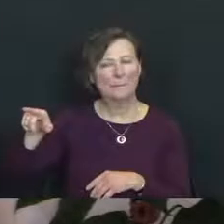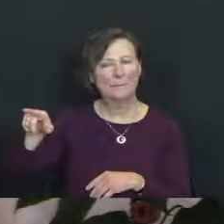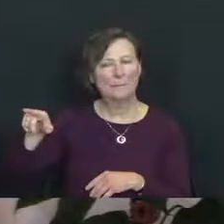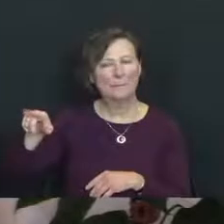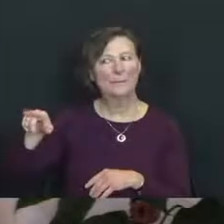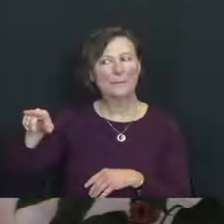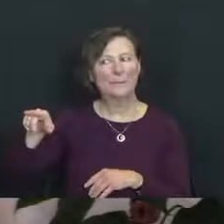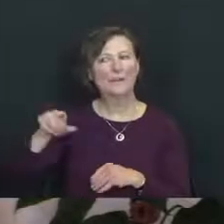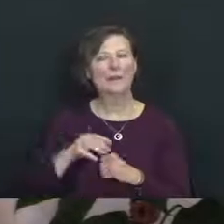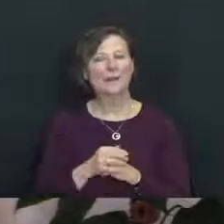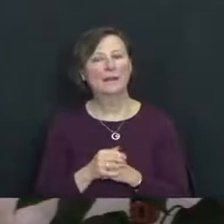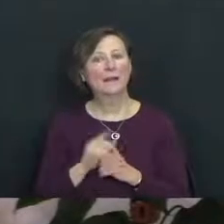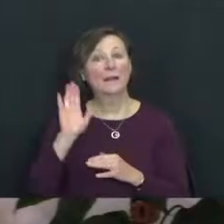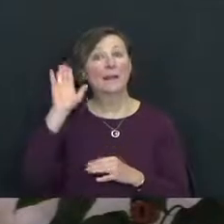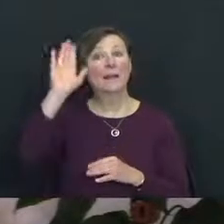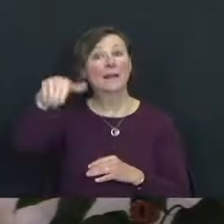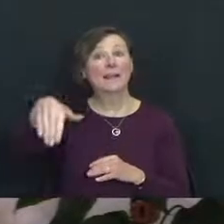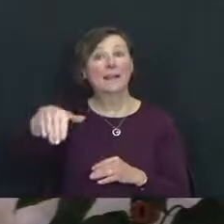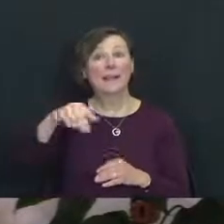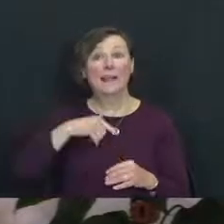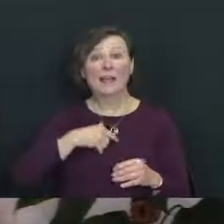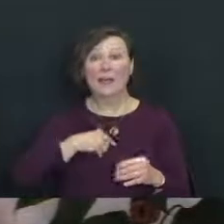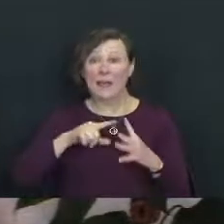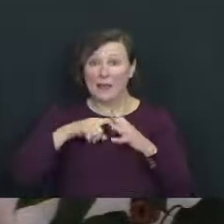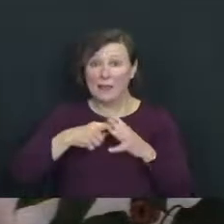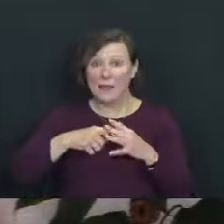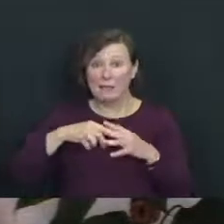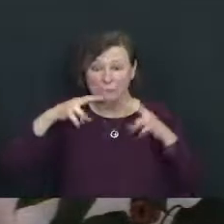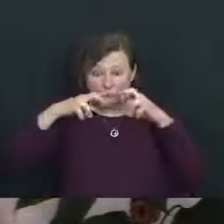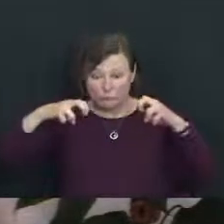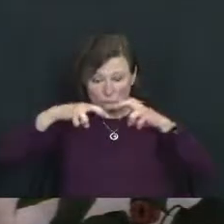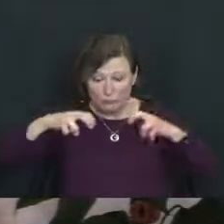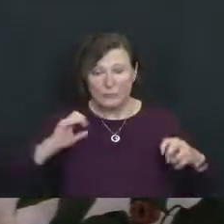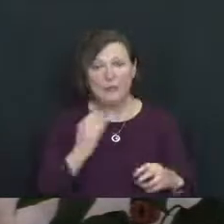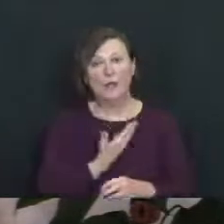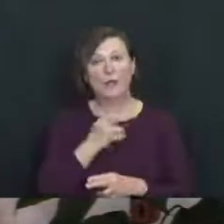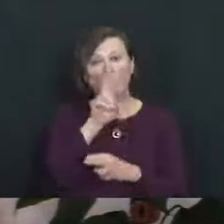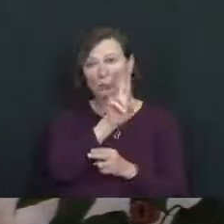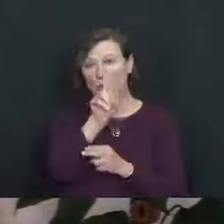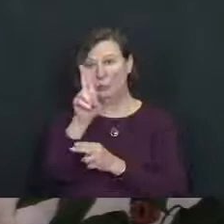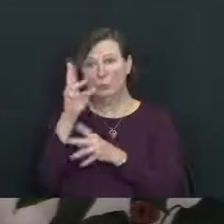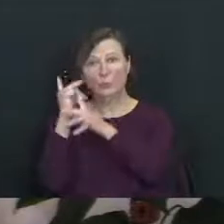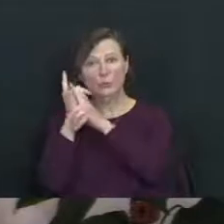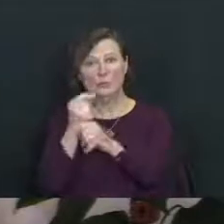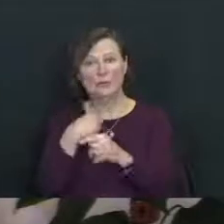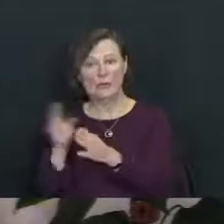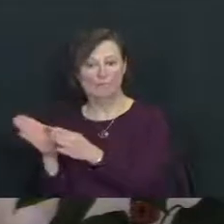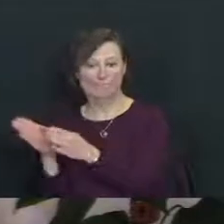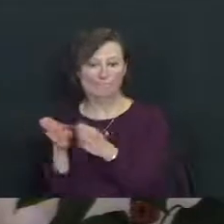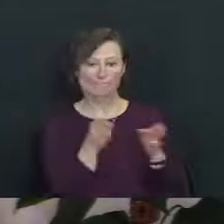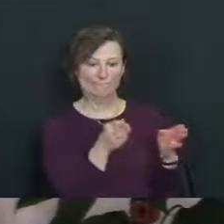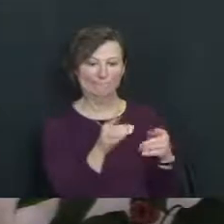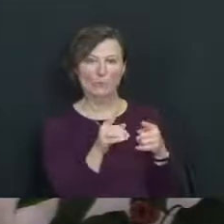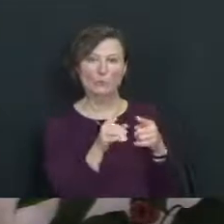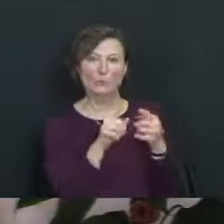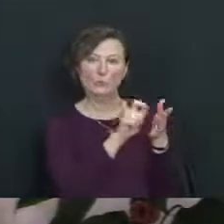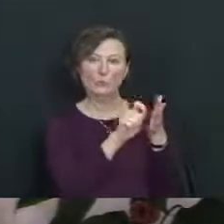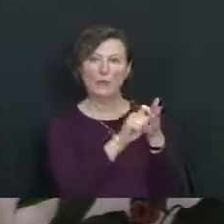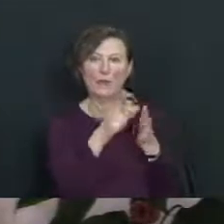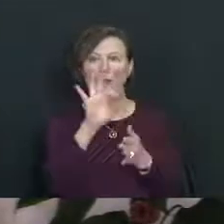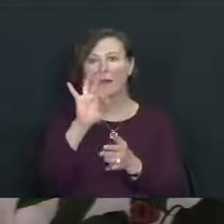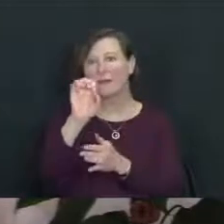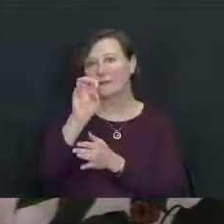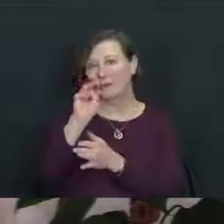Later, when I began to explore our own Unitarian Universalist religious tradition, I gravitated towards the writings of Ralph